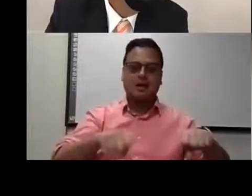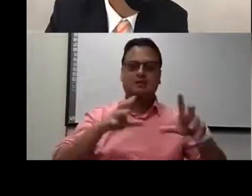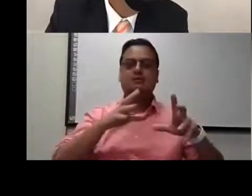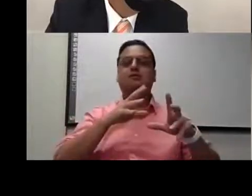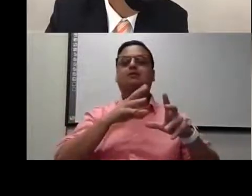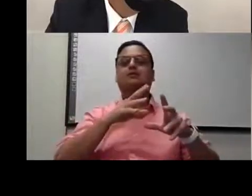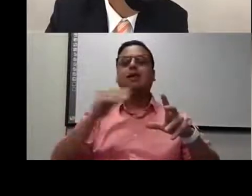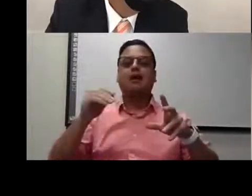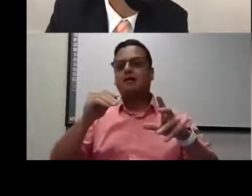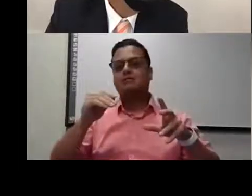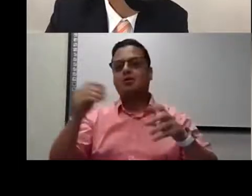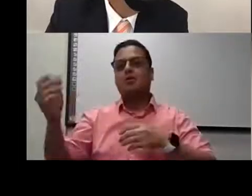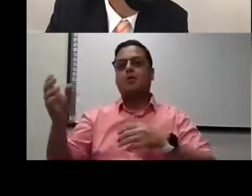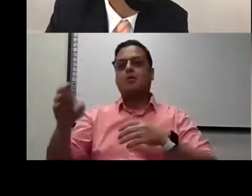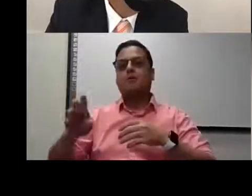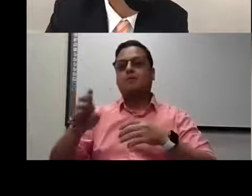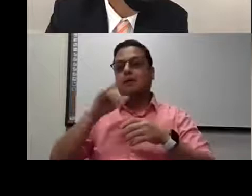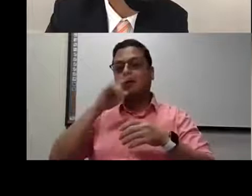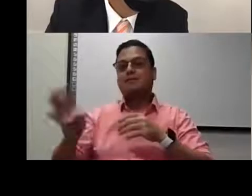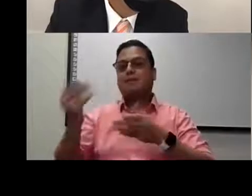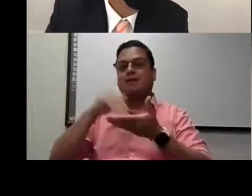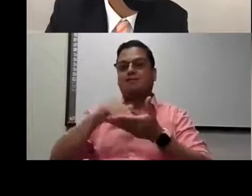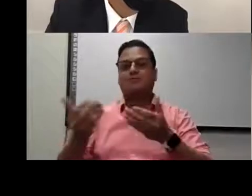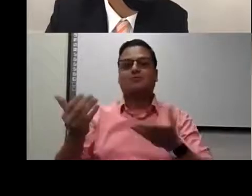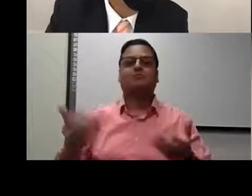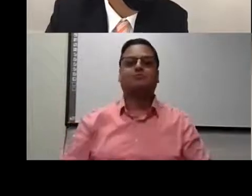and just really appreciate everything that you do.